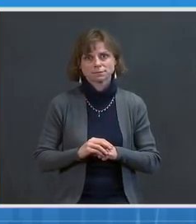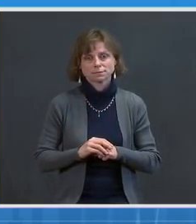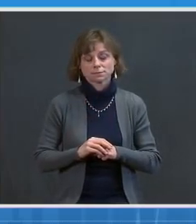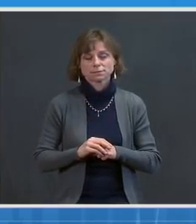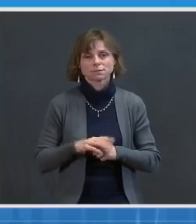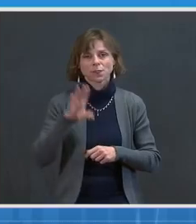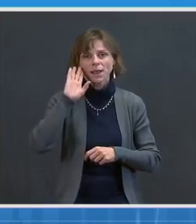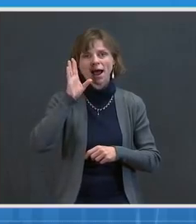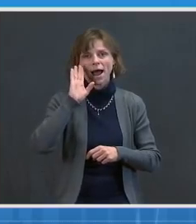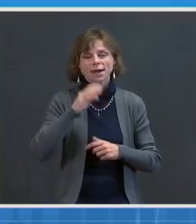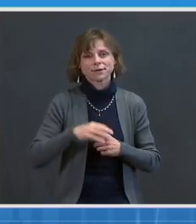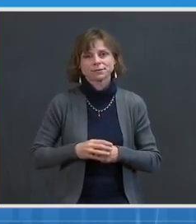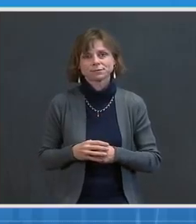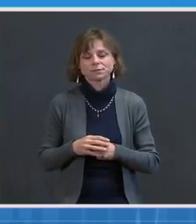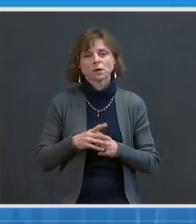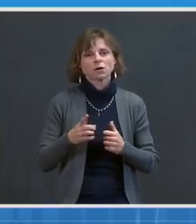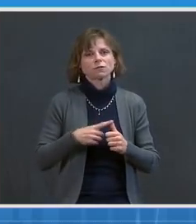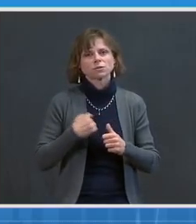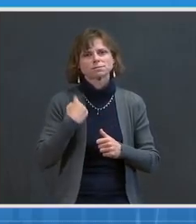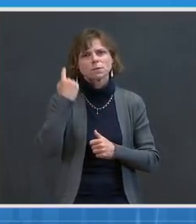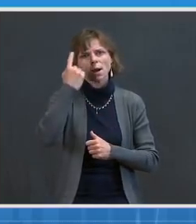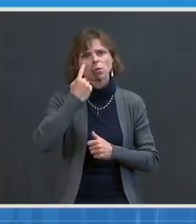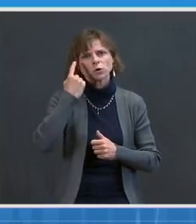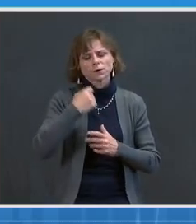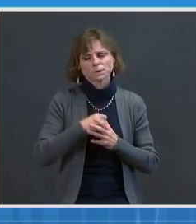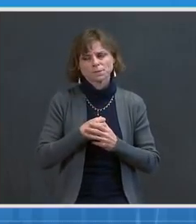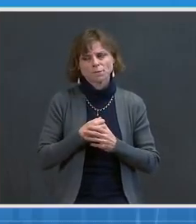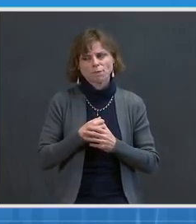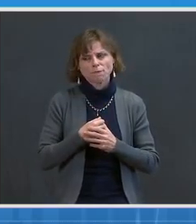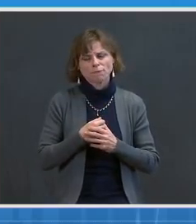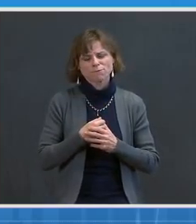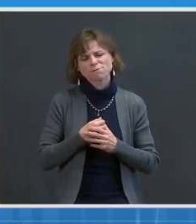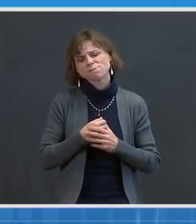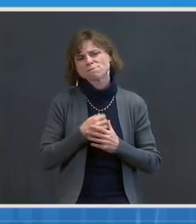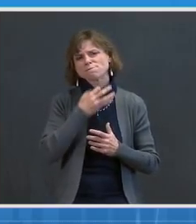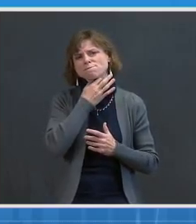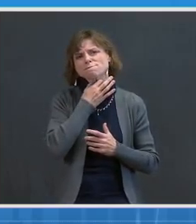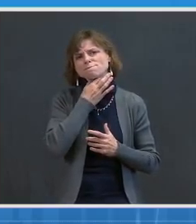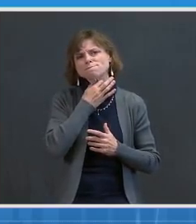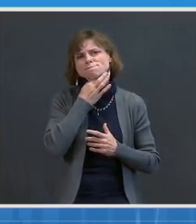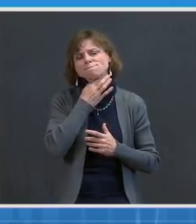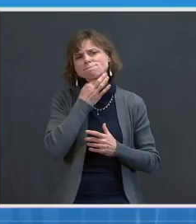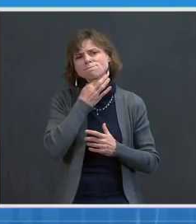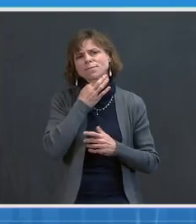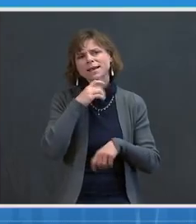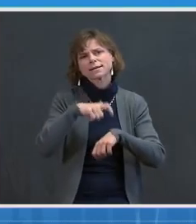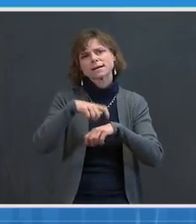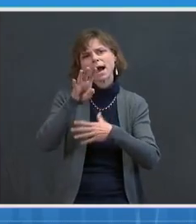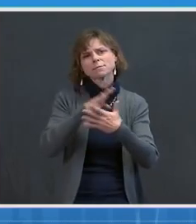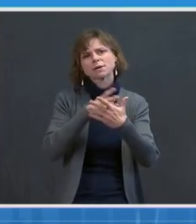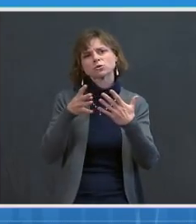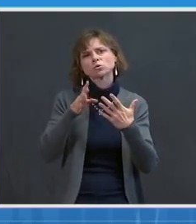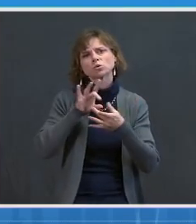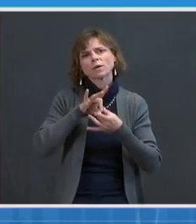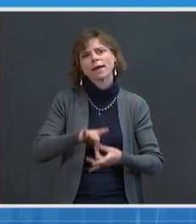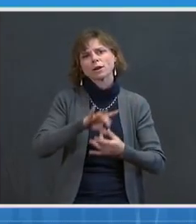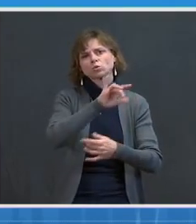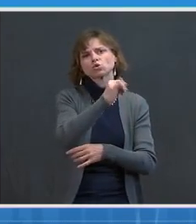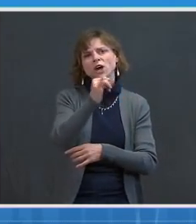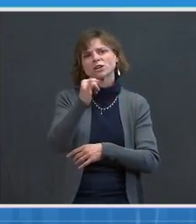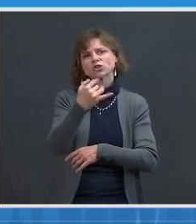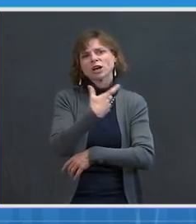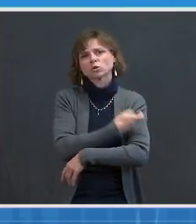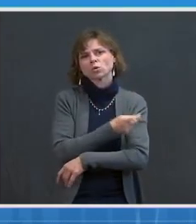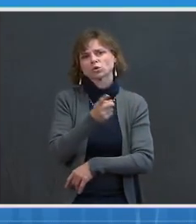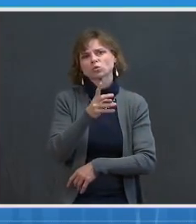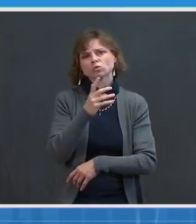Hi, first of all, I was wondering if you could give a bit of the timeline on these new J&J vaccine doses that you're talking